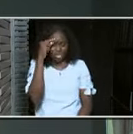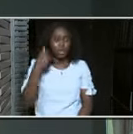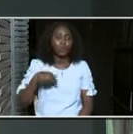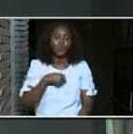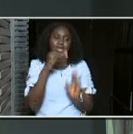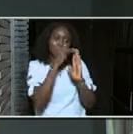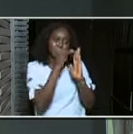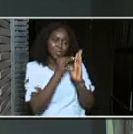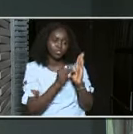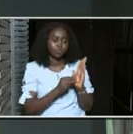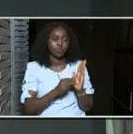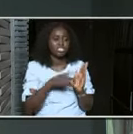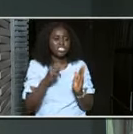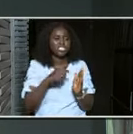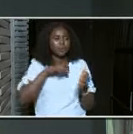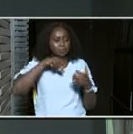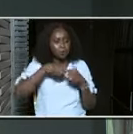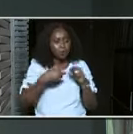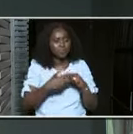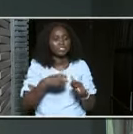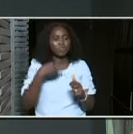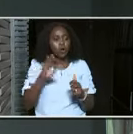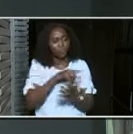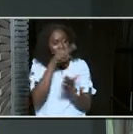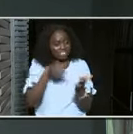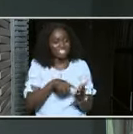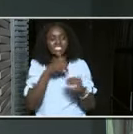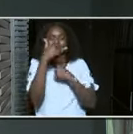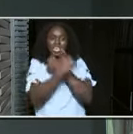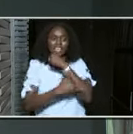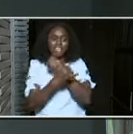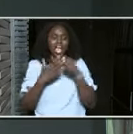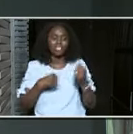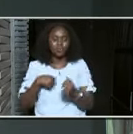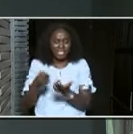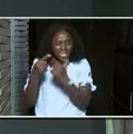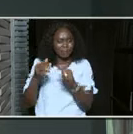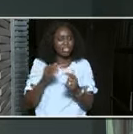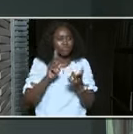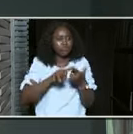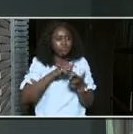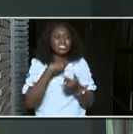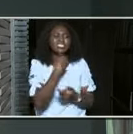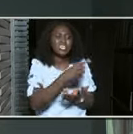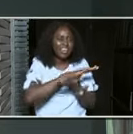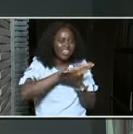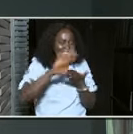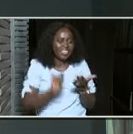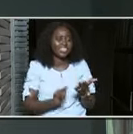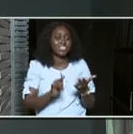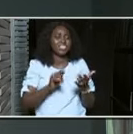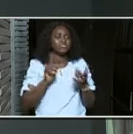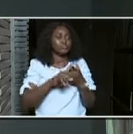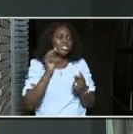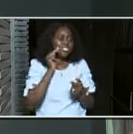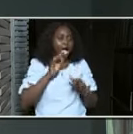this country, and we came very clearly to tell Nigerians how we are going to bring solution